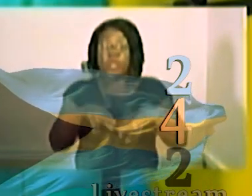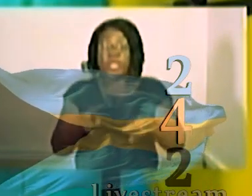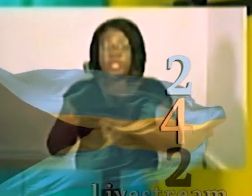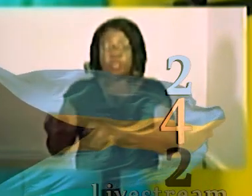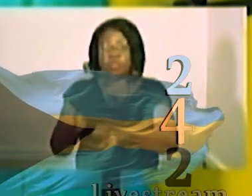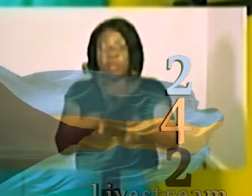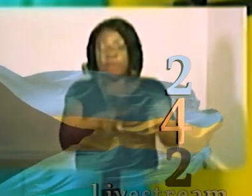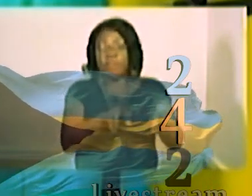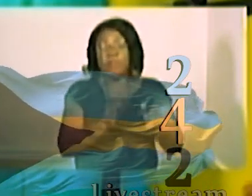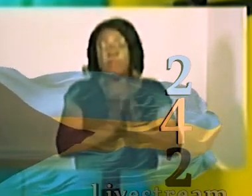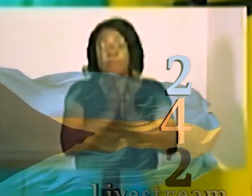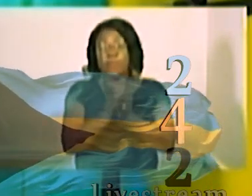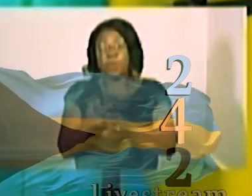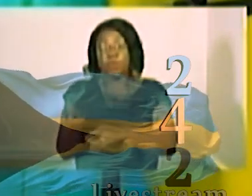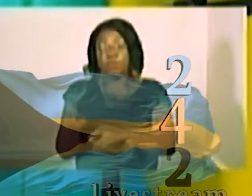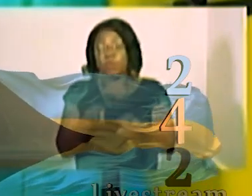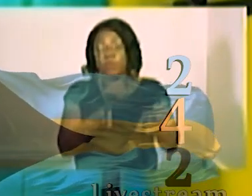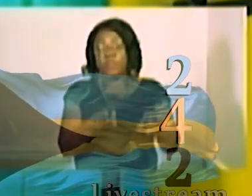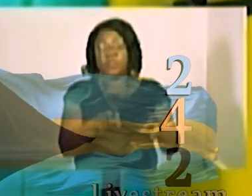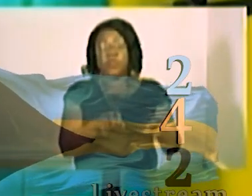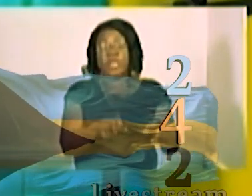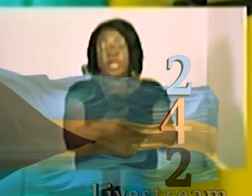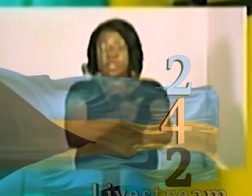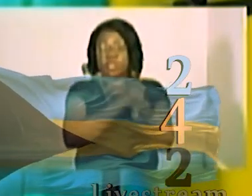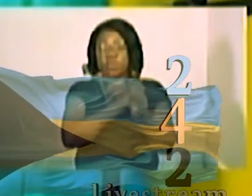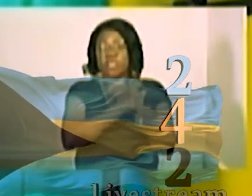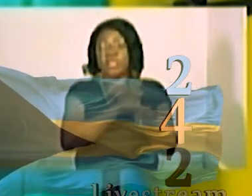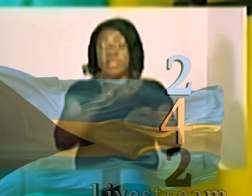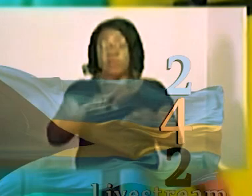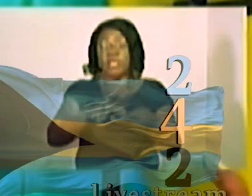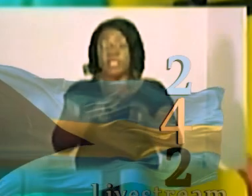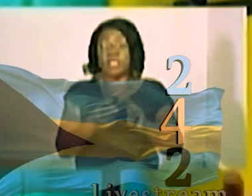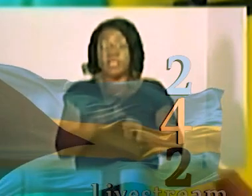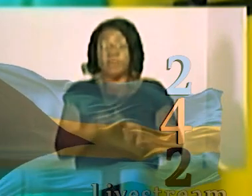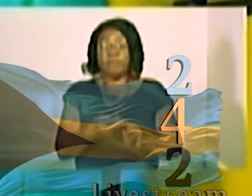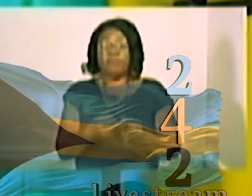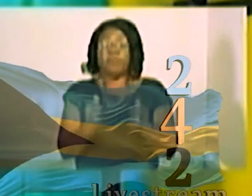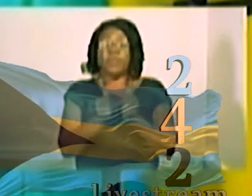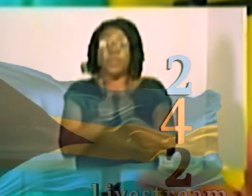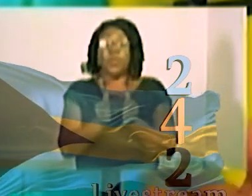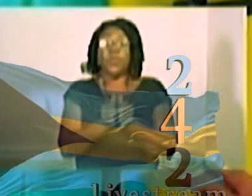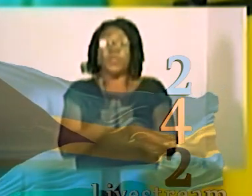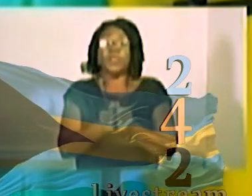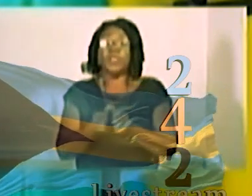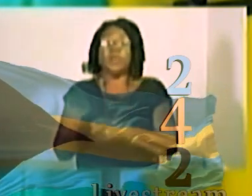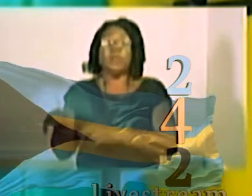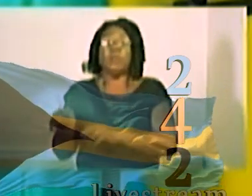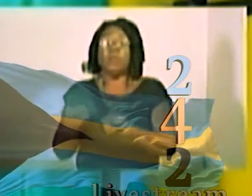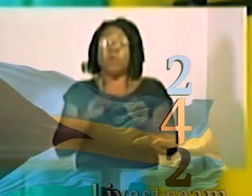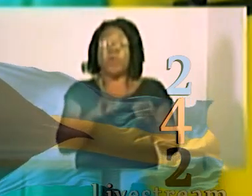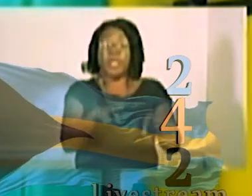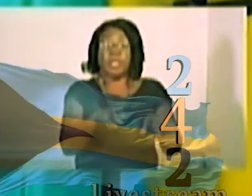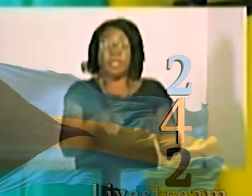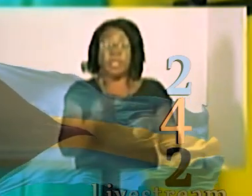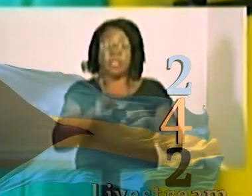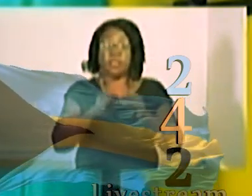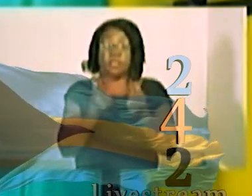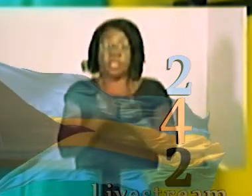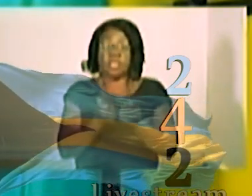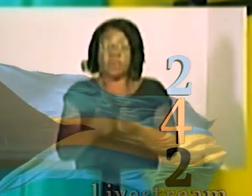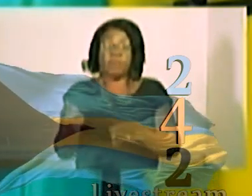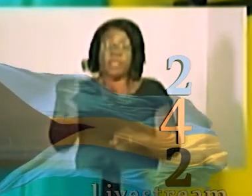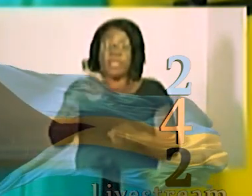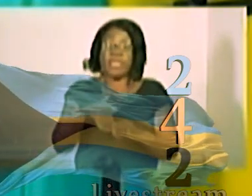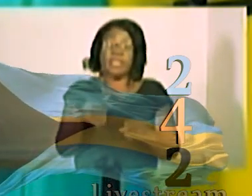vessels, we are seeking to strengthen the relationship with our marina association, and we're putting in